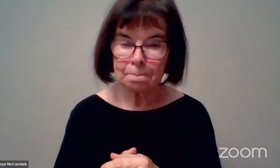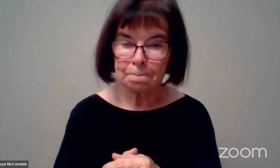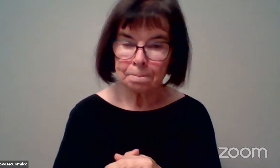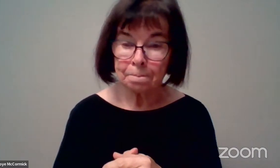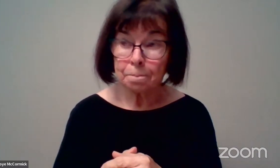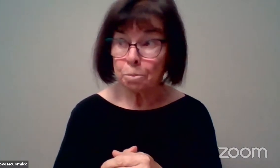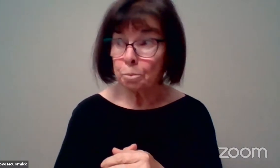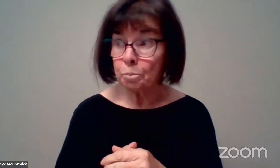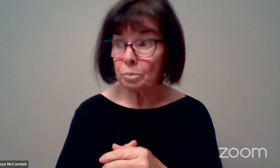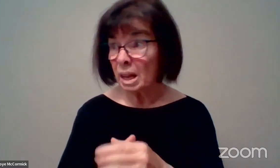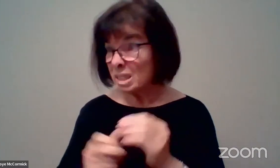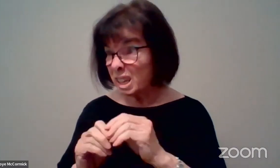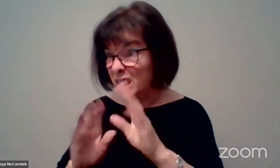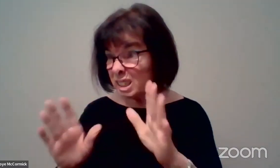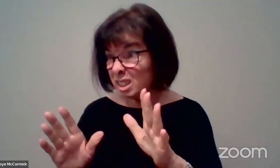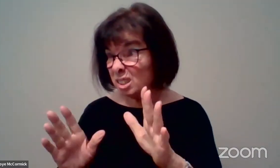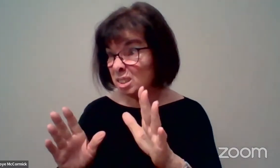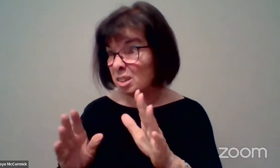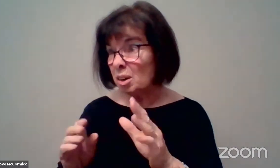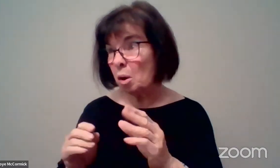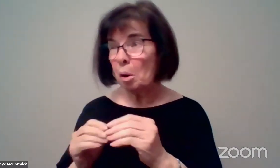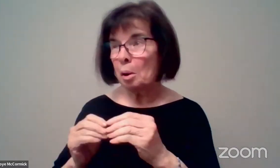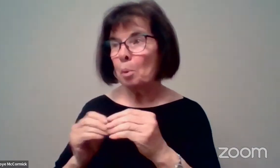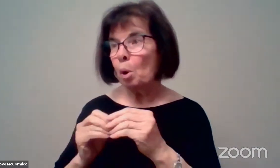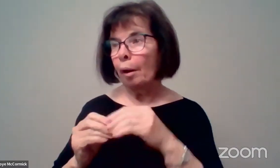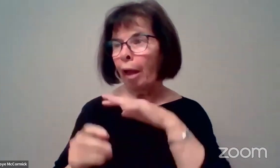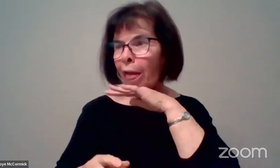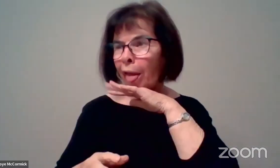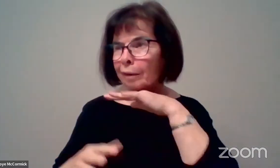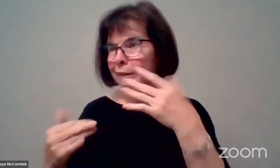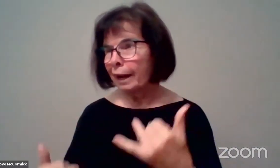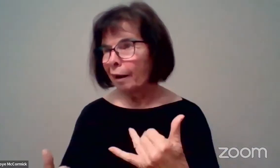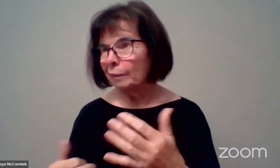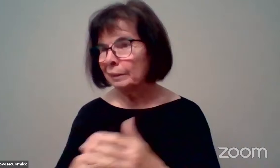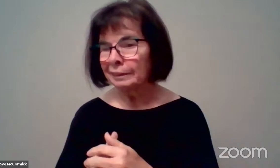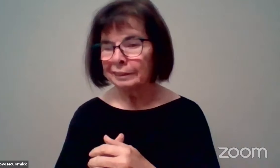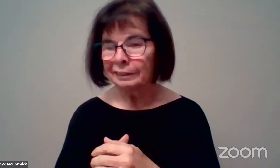Does that kind of clarify it, or do we just muddy the water even more, Noha?